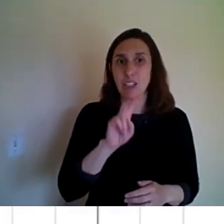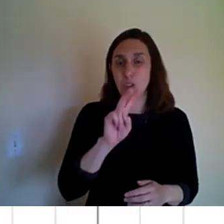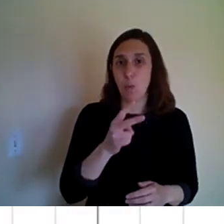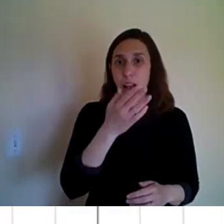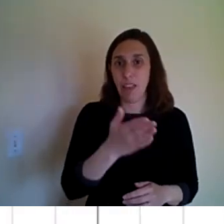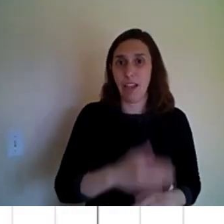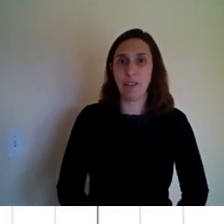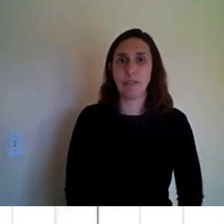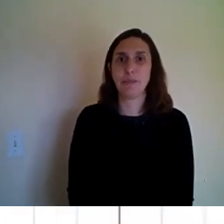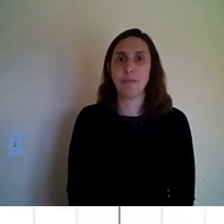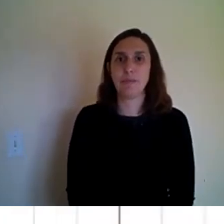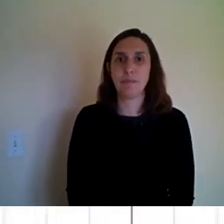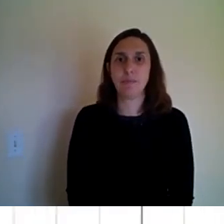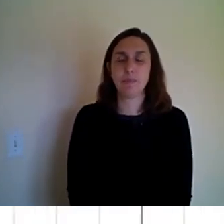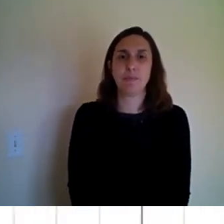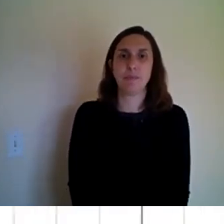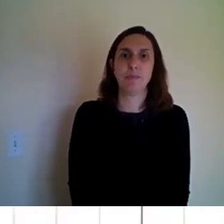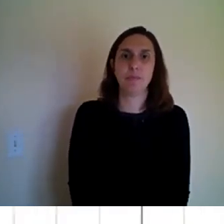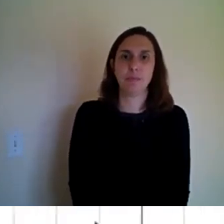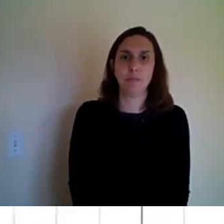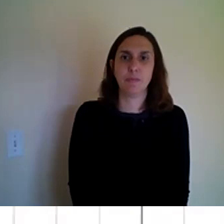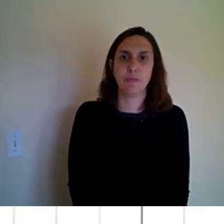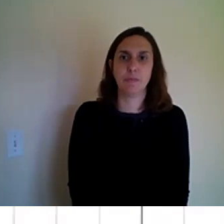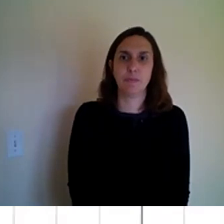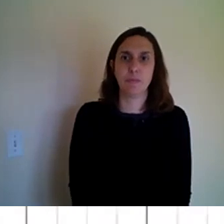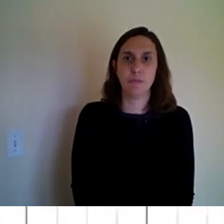little bit right around.